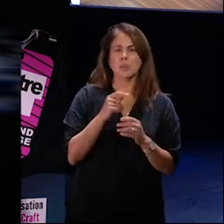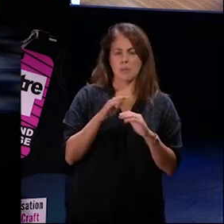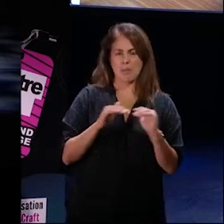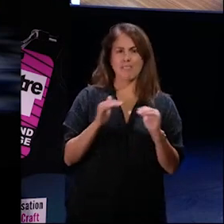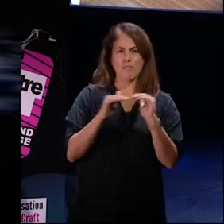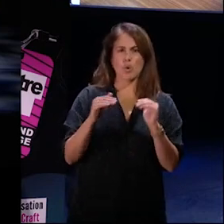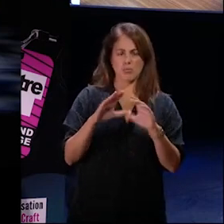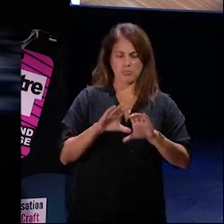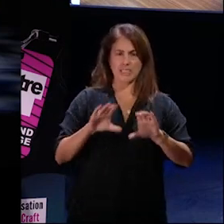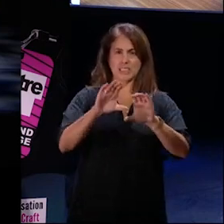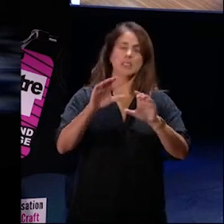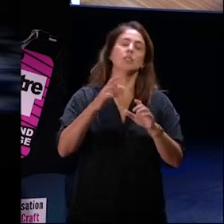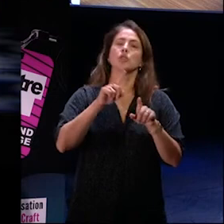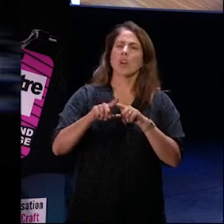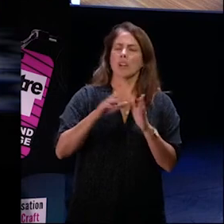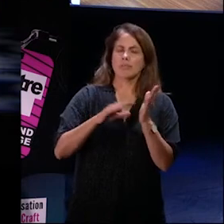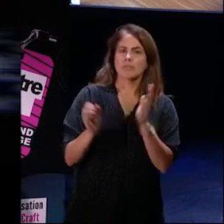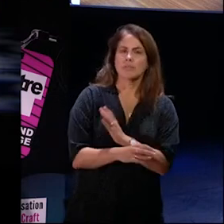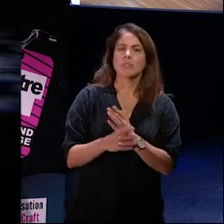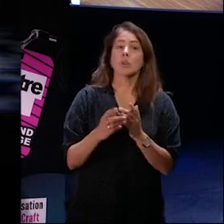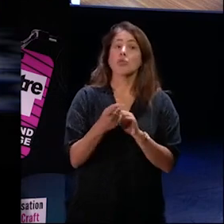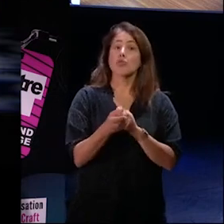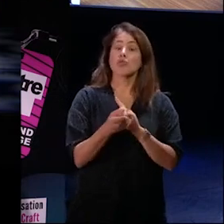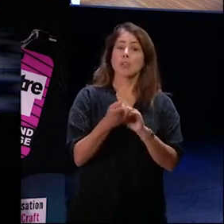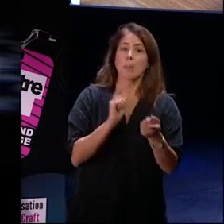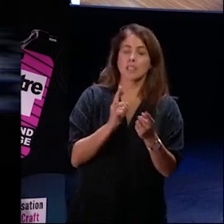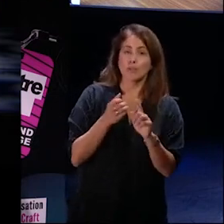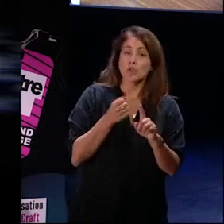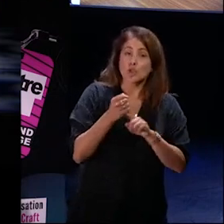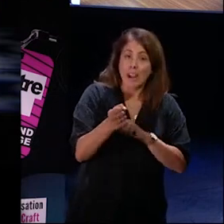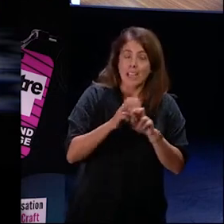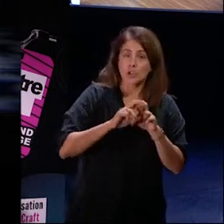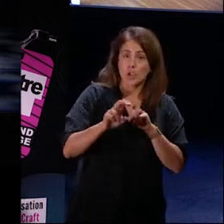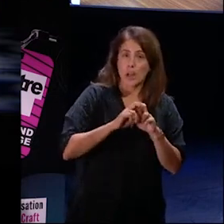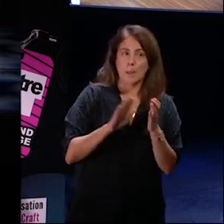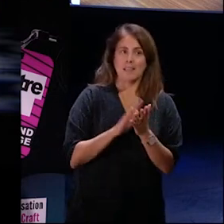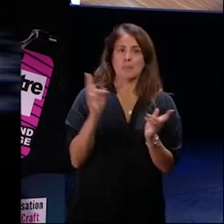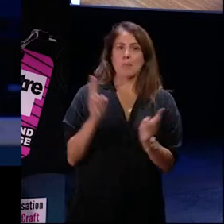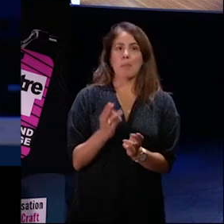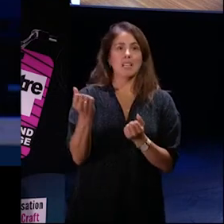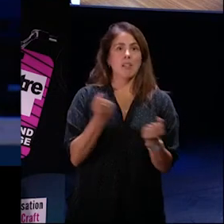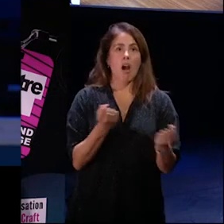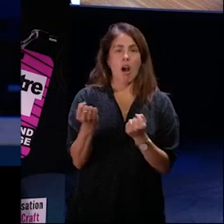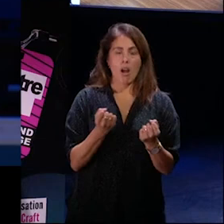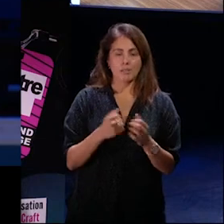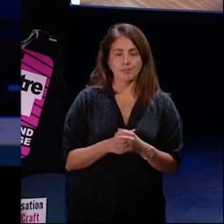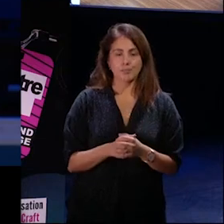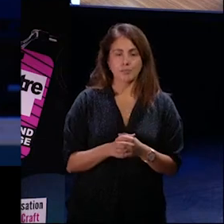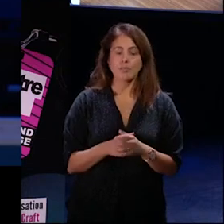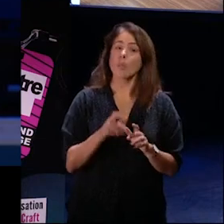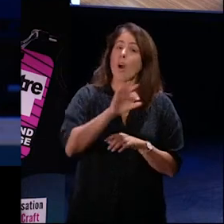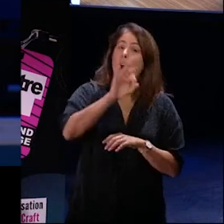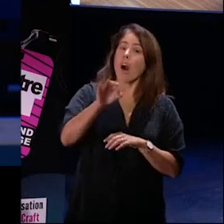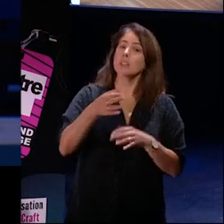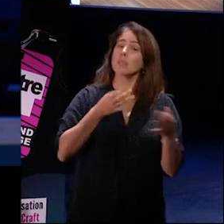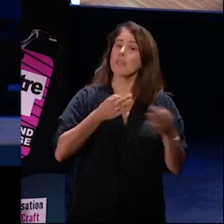all of these instead. We only reimburse for train journeys, and therefore we minimise our car trips. And we ask performers to consider